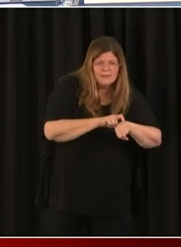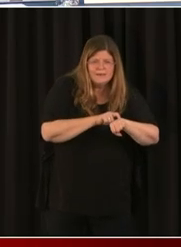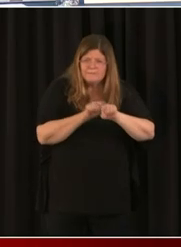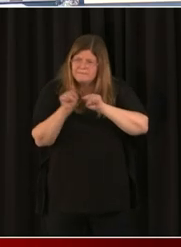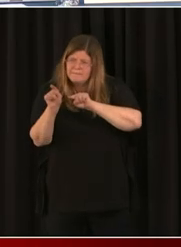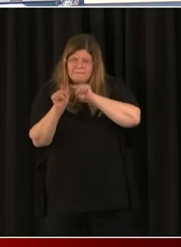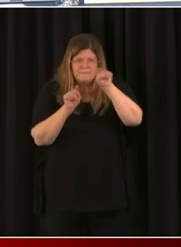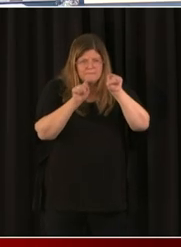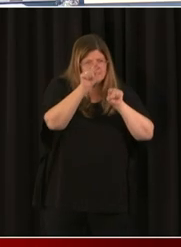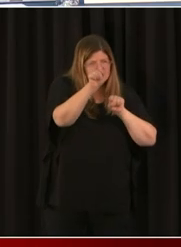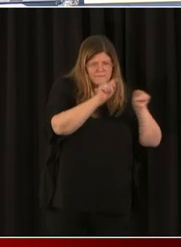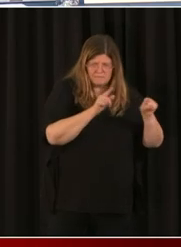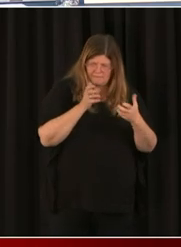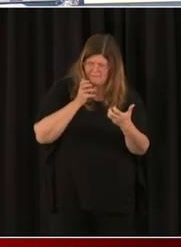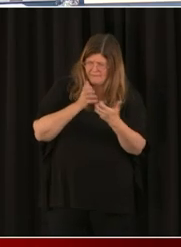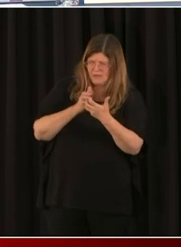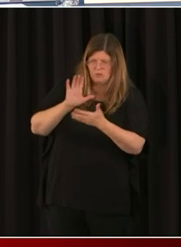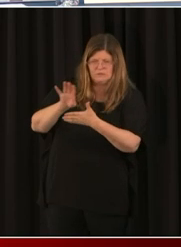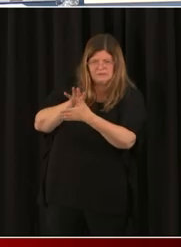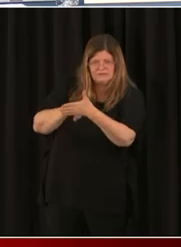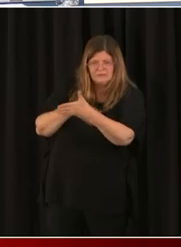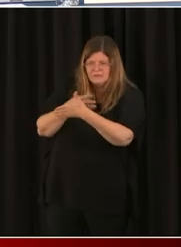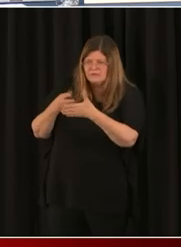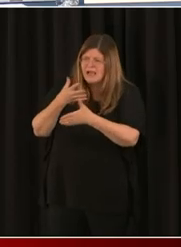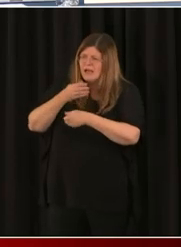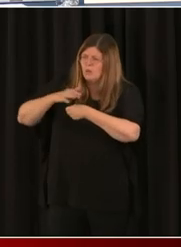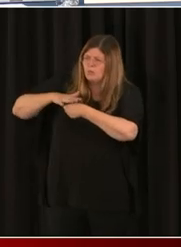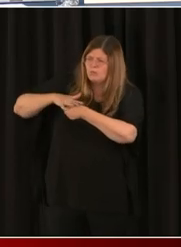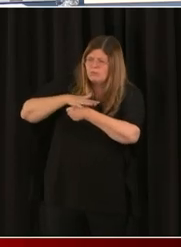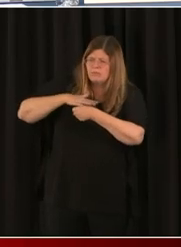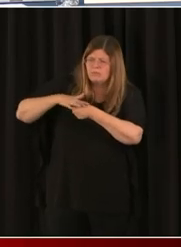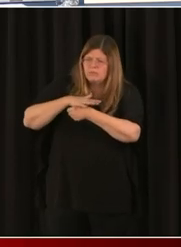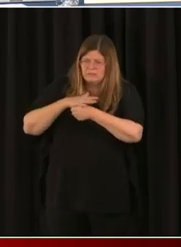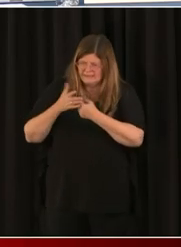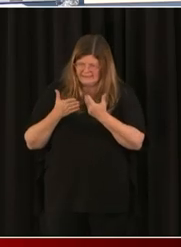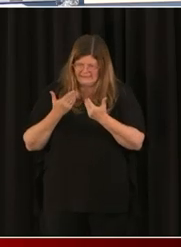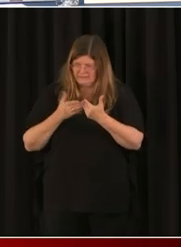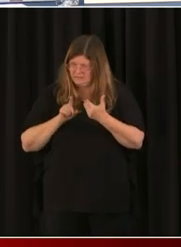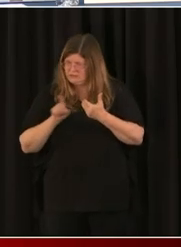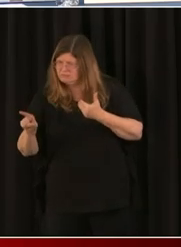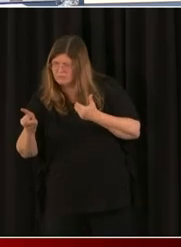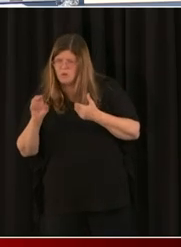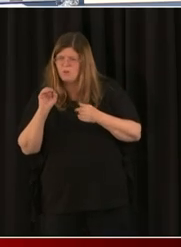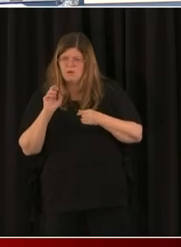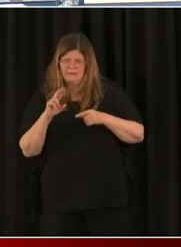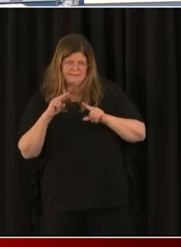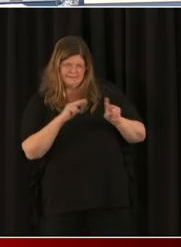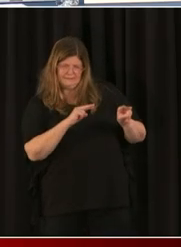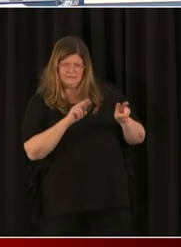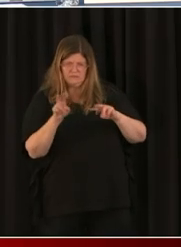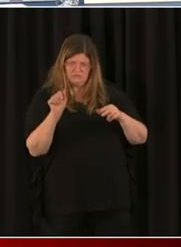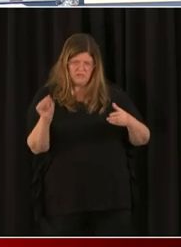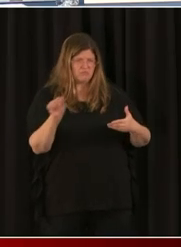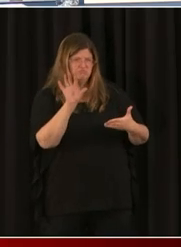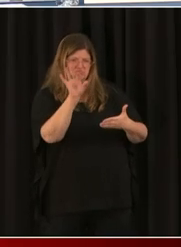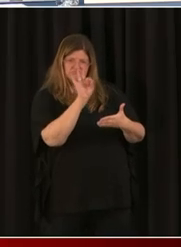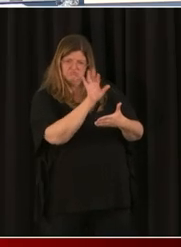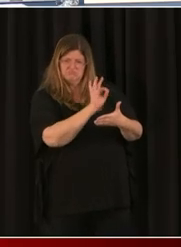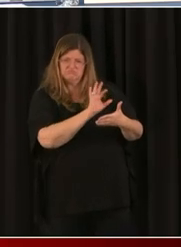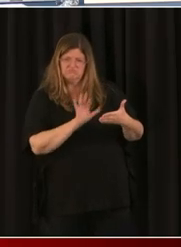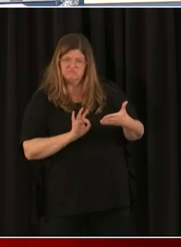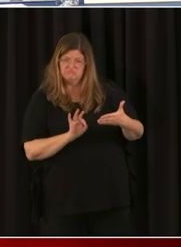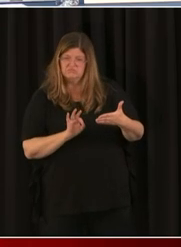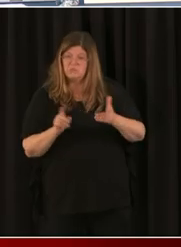is convenient for them, as well as a location that is convenient for them to be vaccinated. So we're not